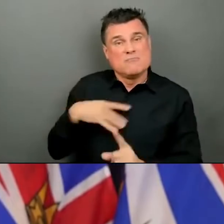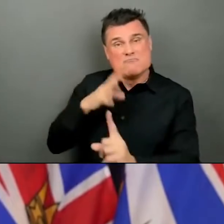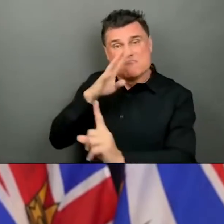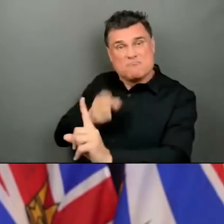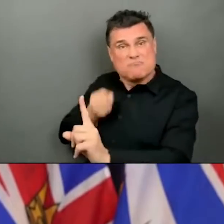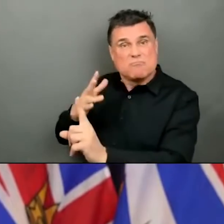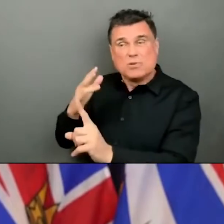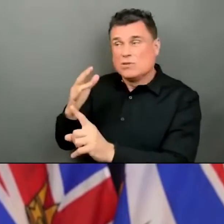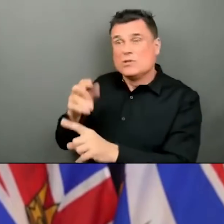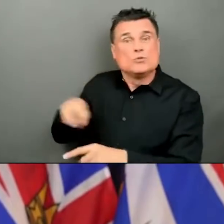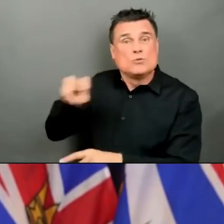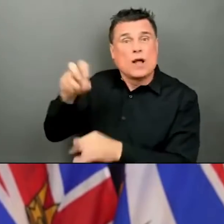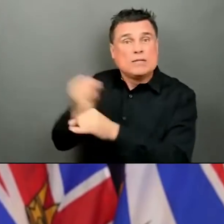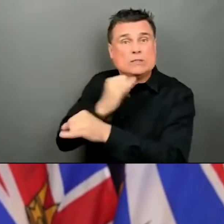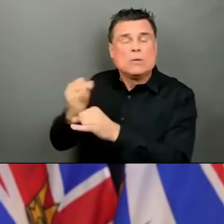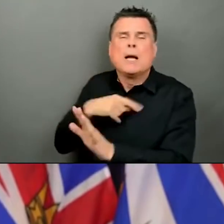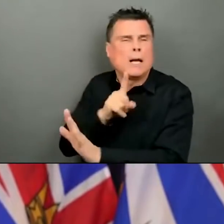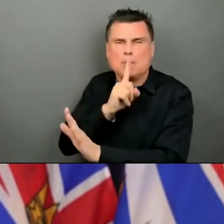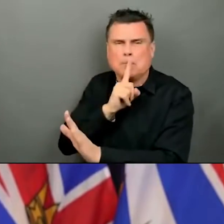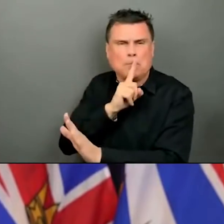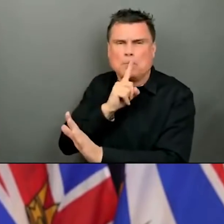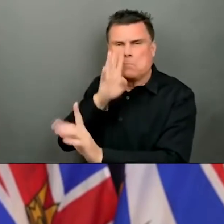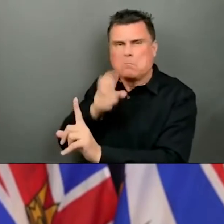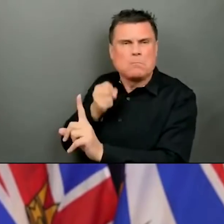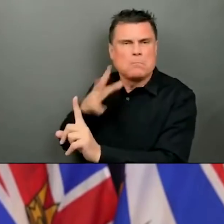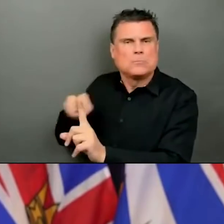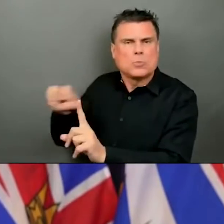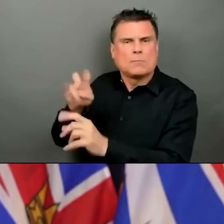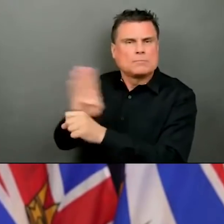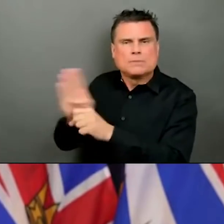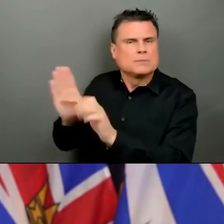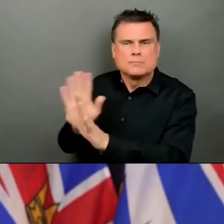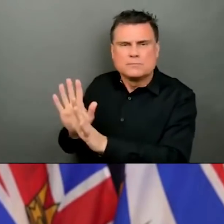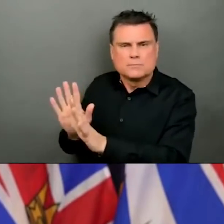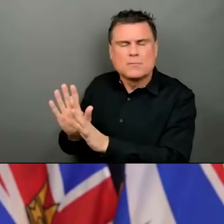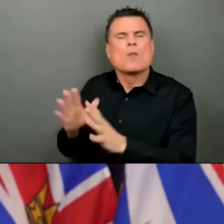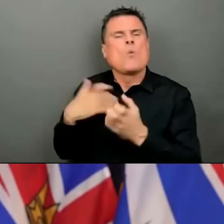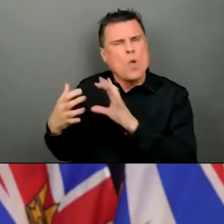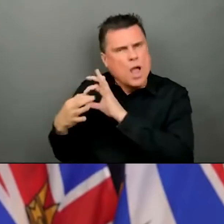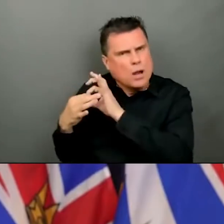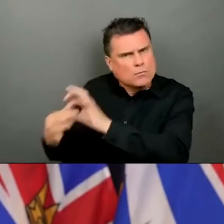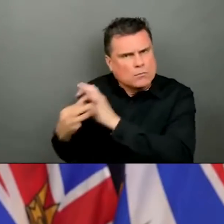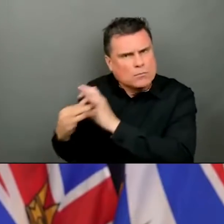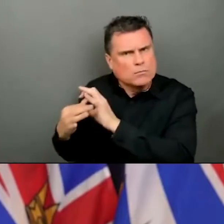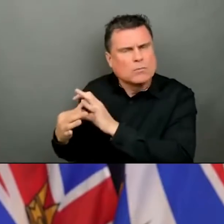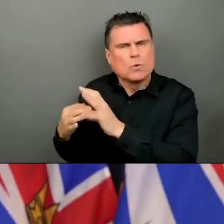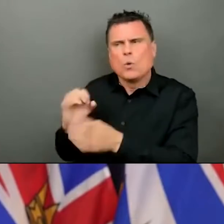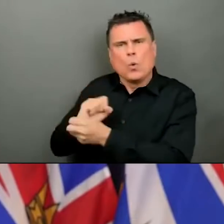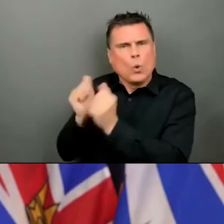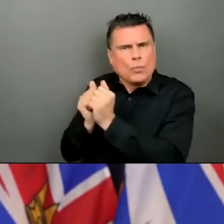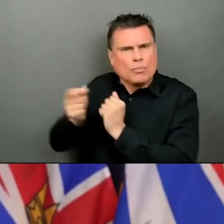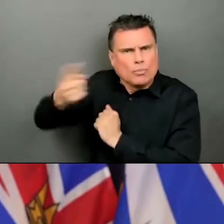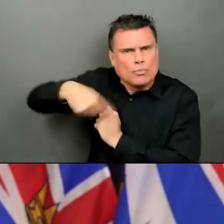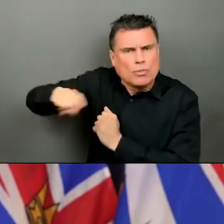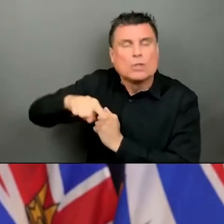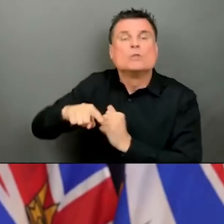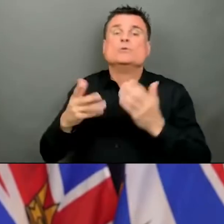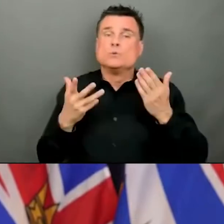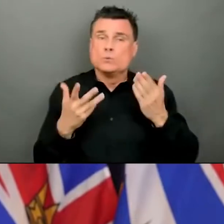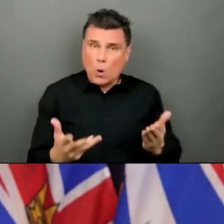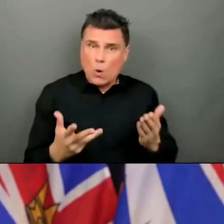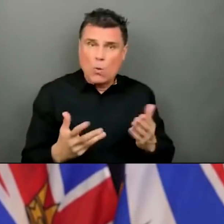tourism sector to make sure that they can have a positive summer and a fall and a winter that will try to make up some of